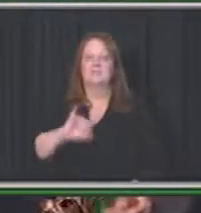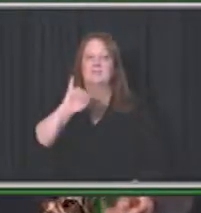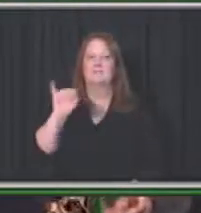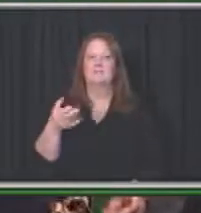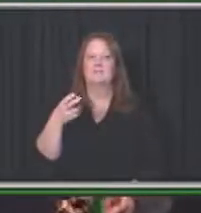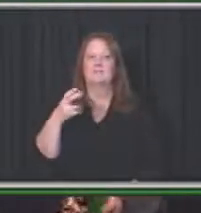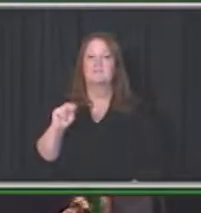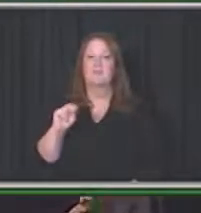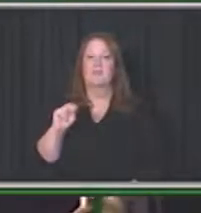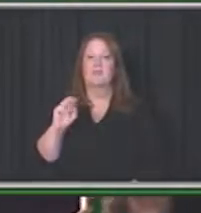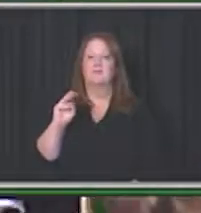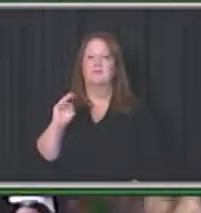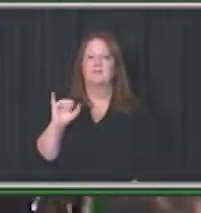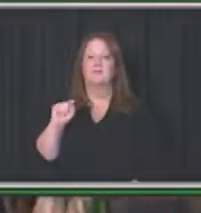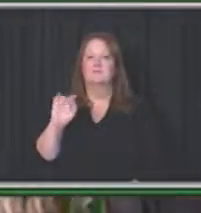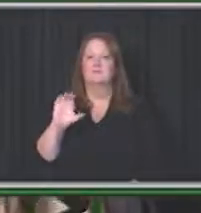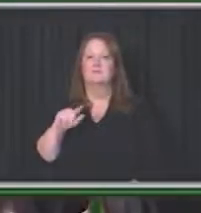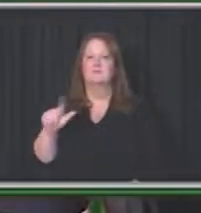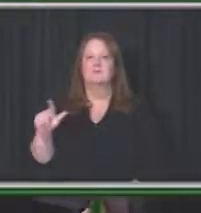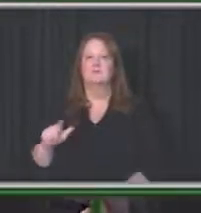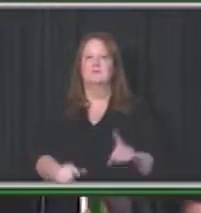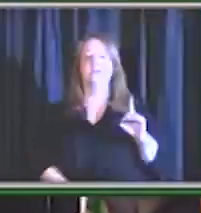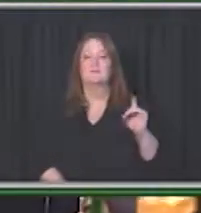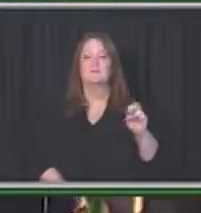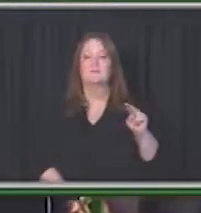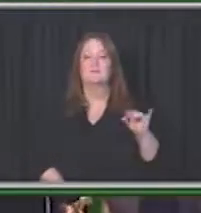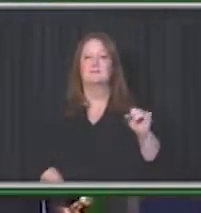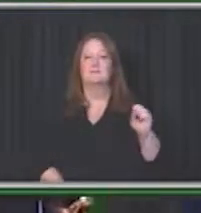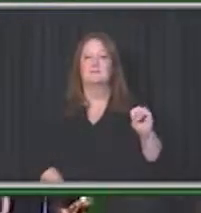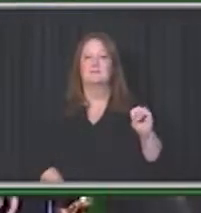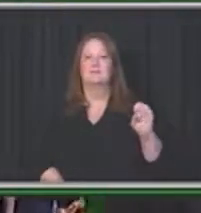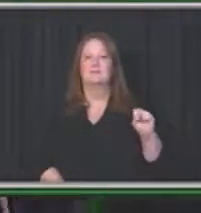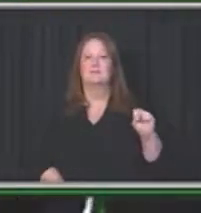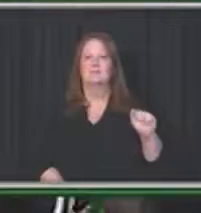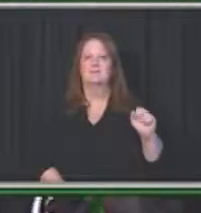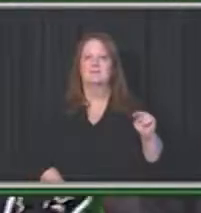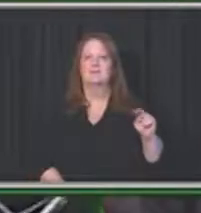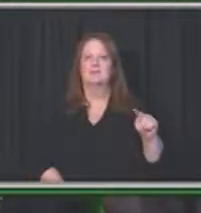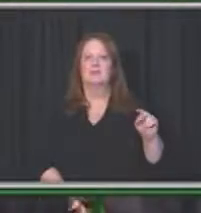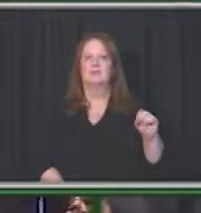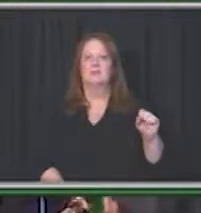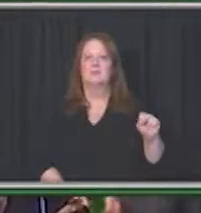John Mitchell. Denise Santos.